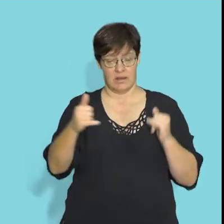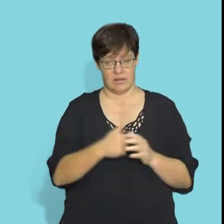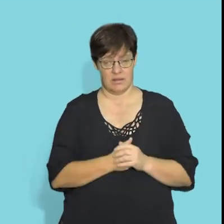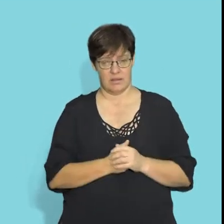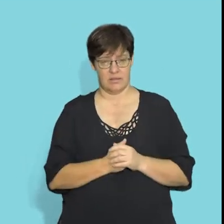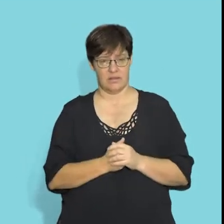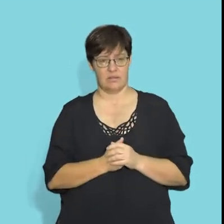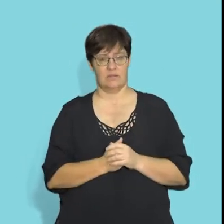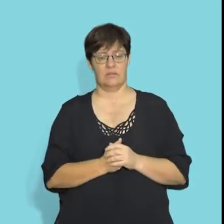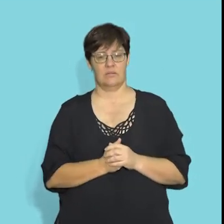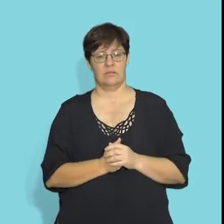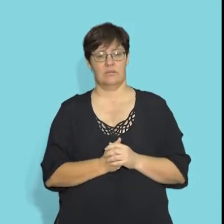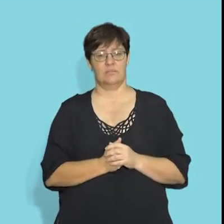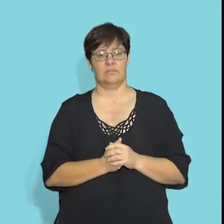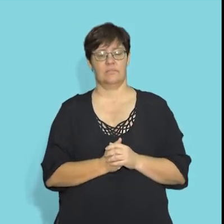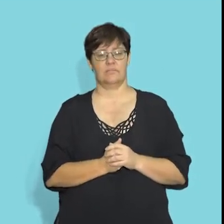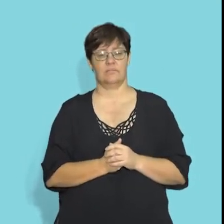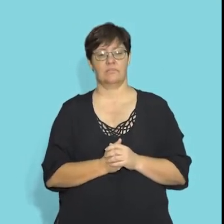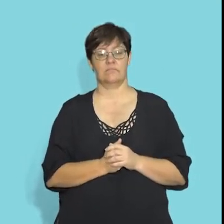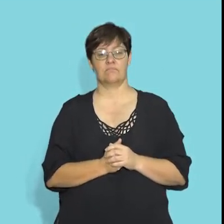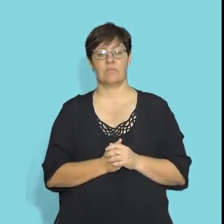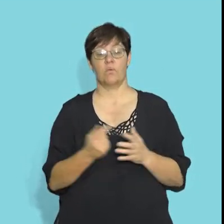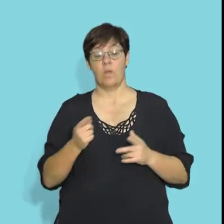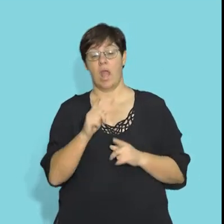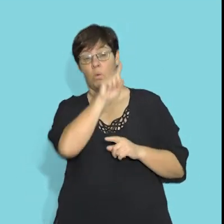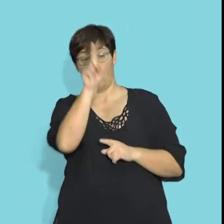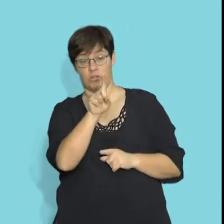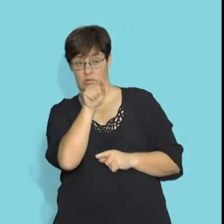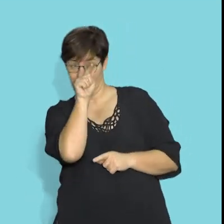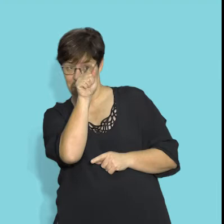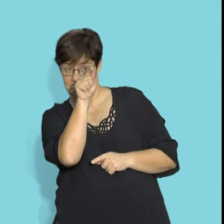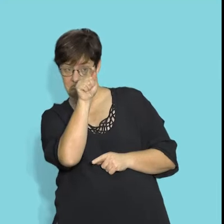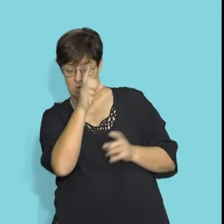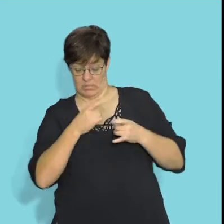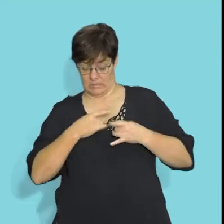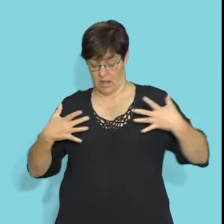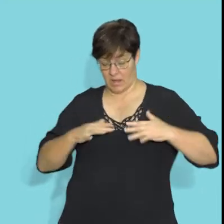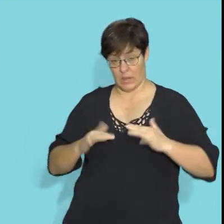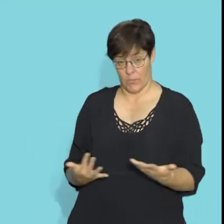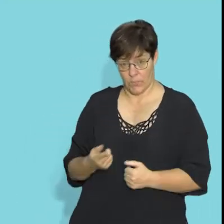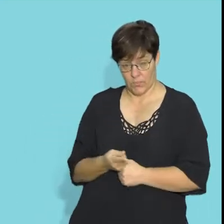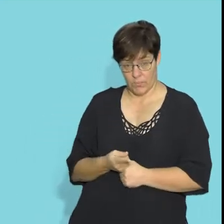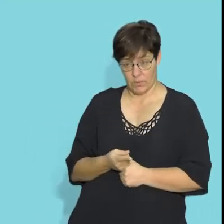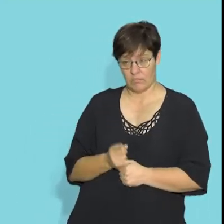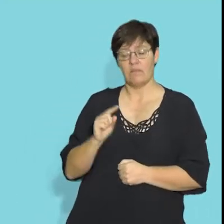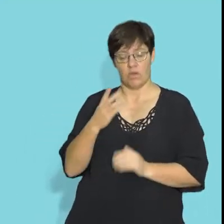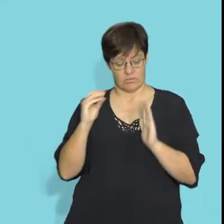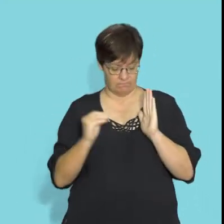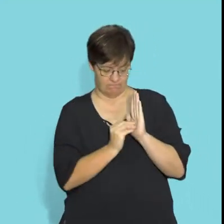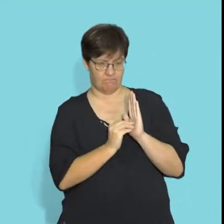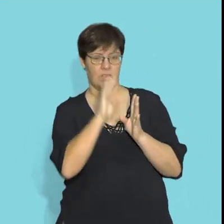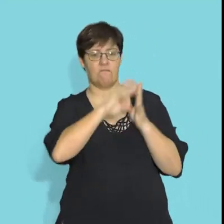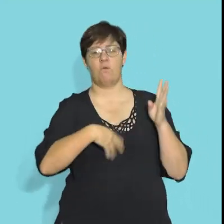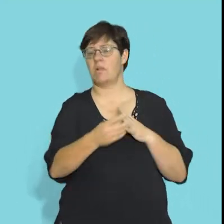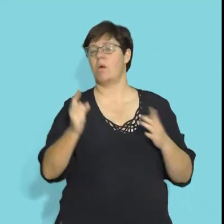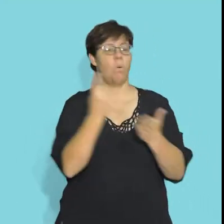line. And so whenever we start a question like this, we always start by writing down the